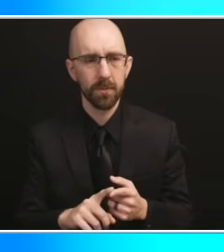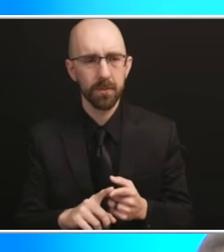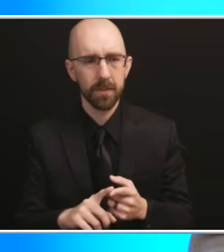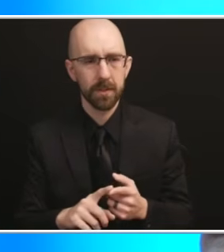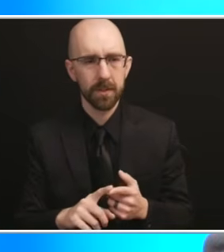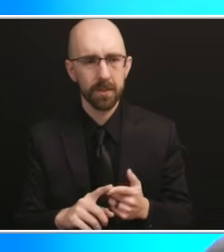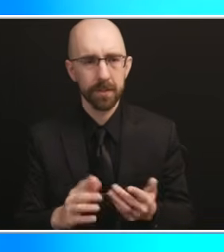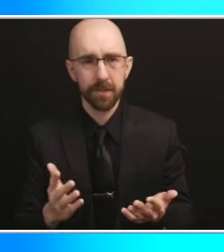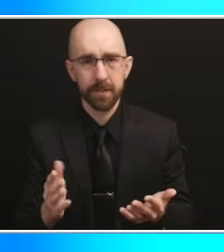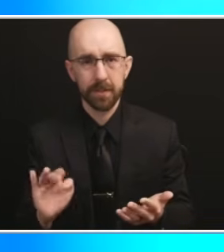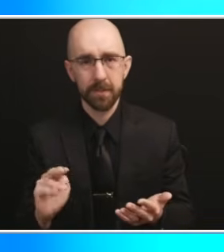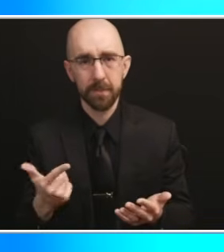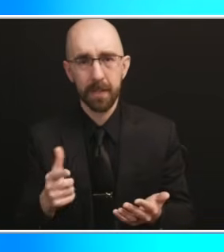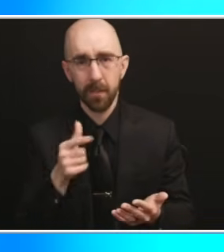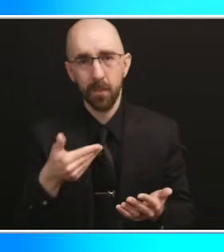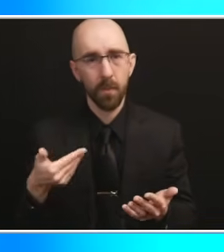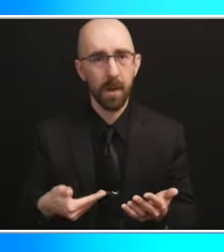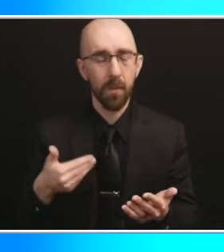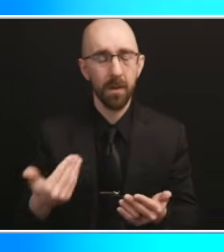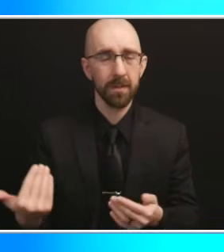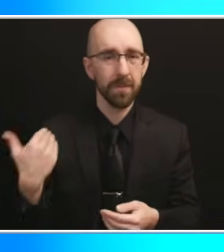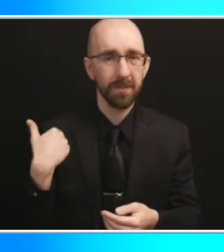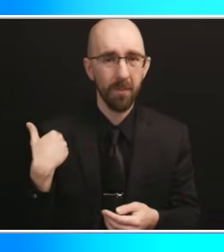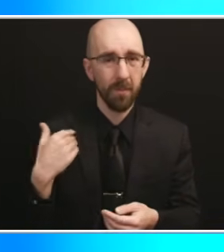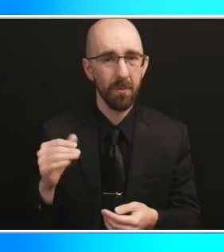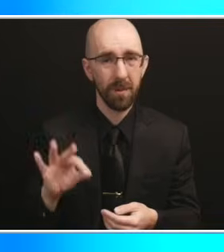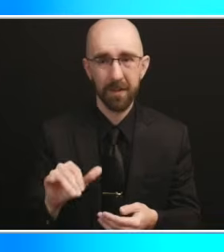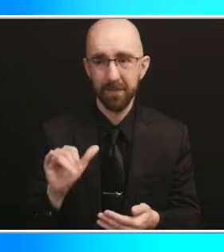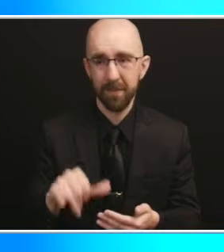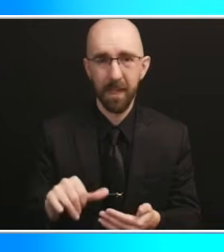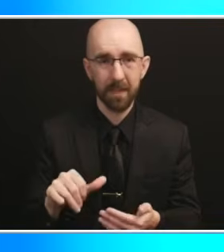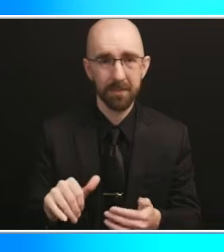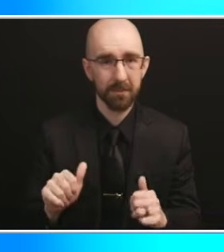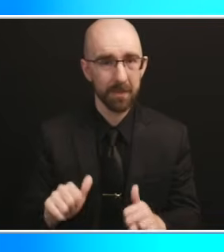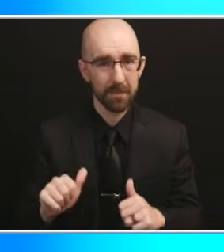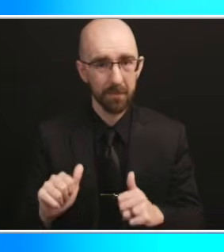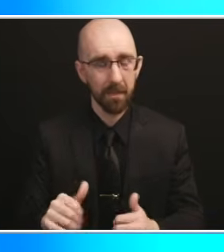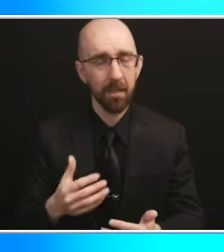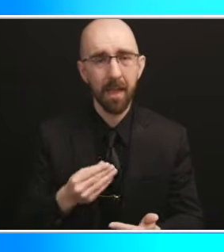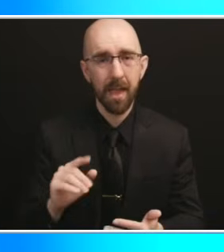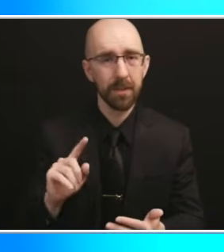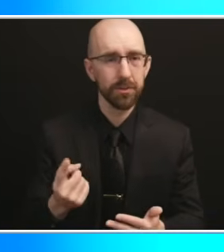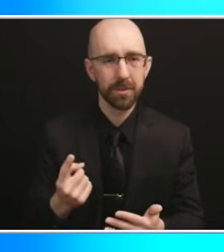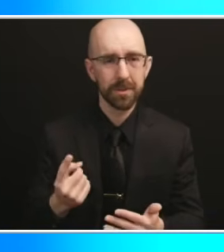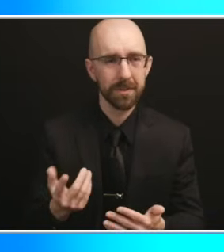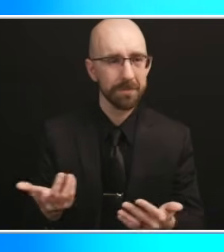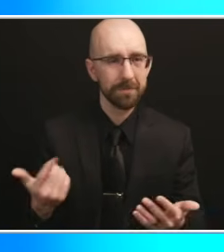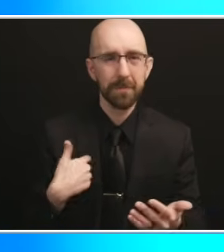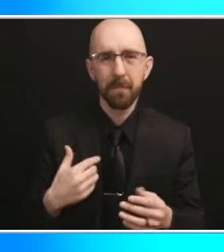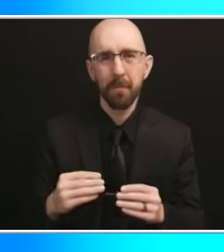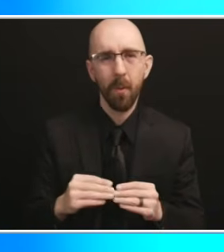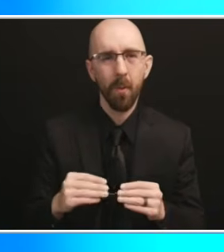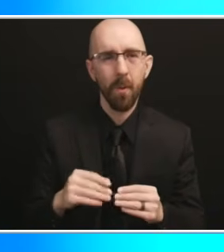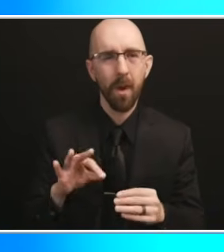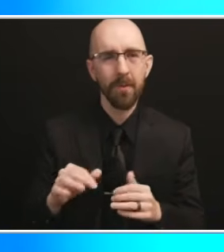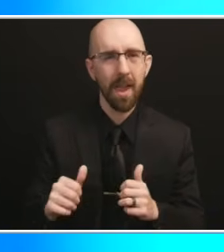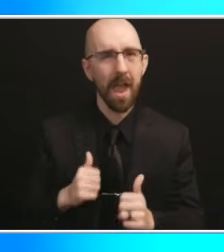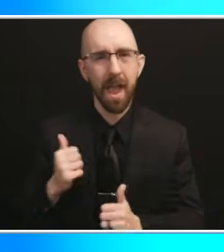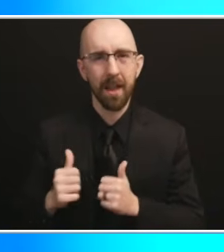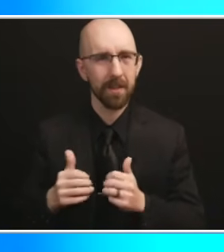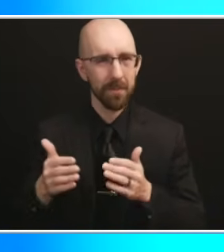being who I was before, and if that's possible, and just I'm more of a active person,